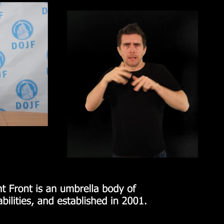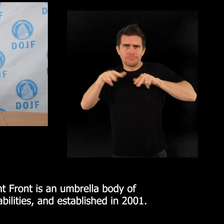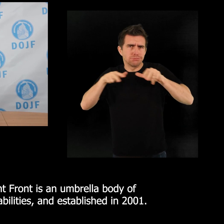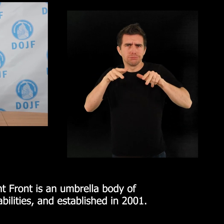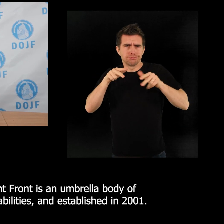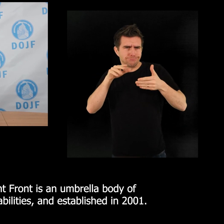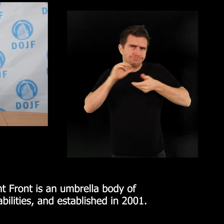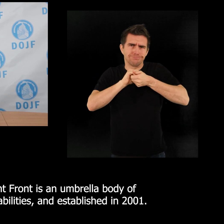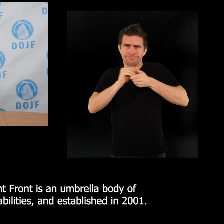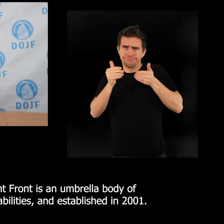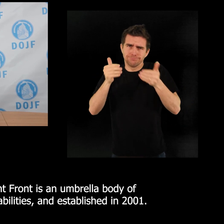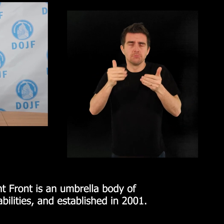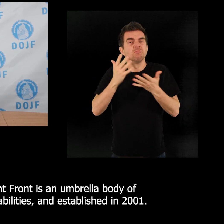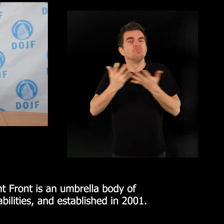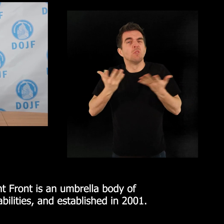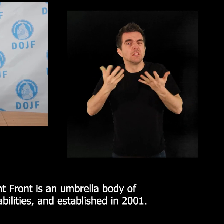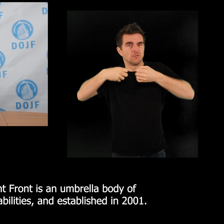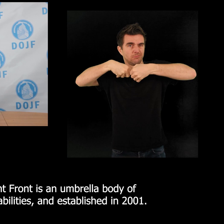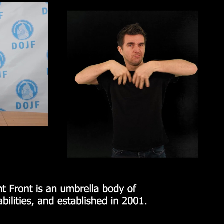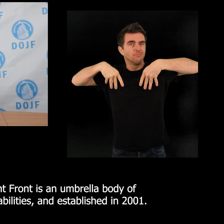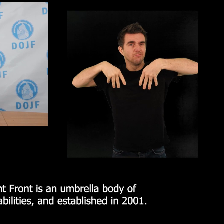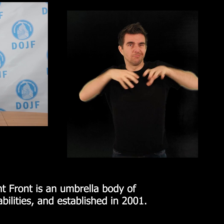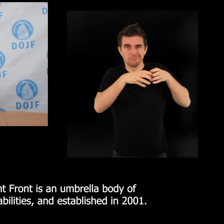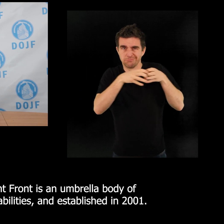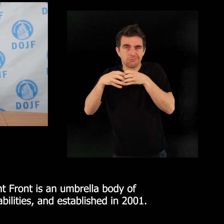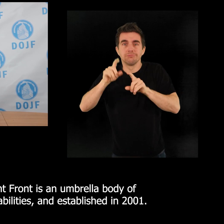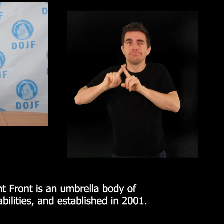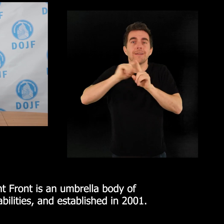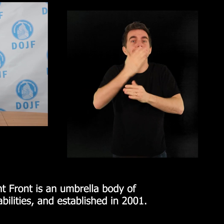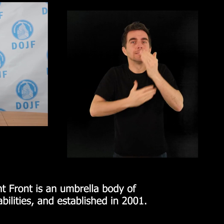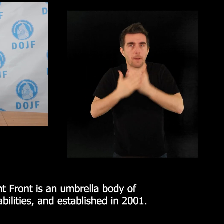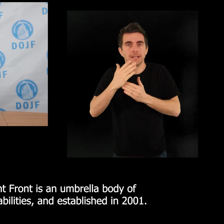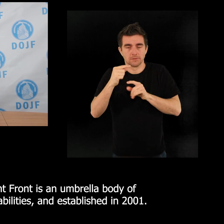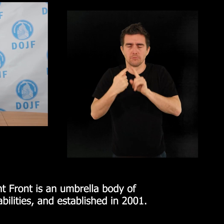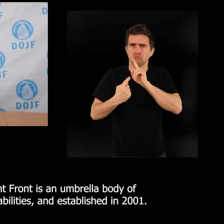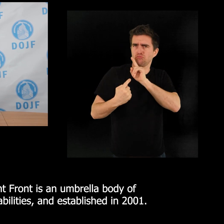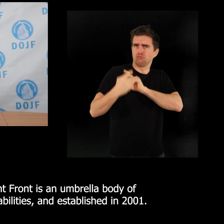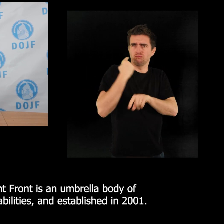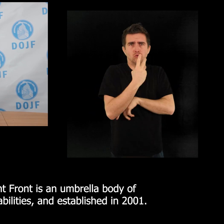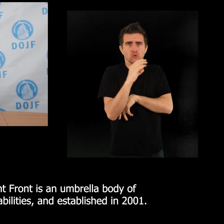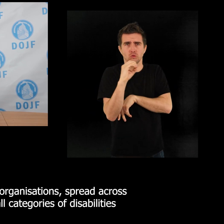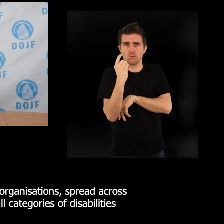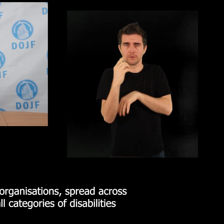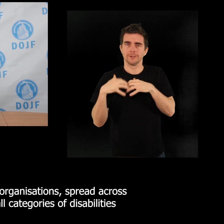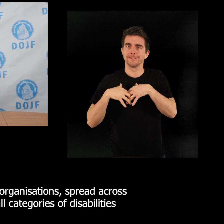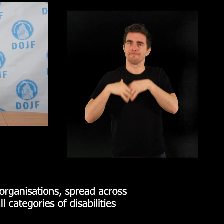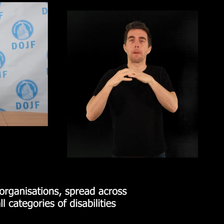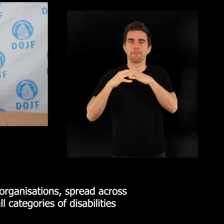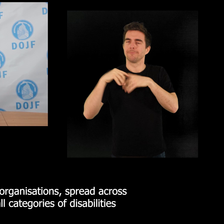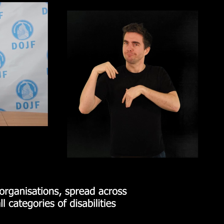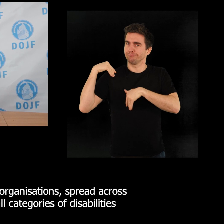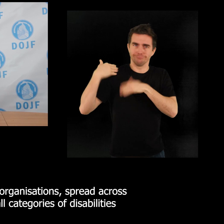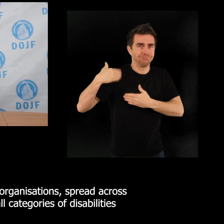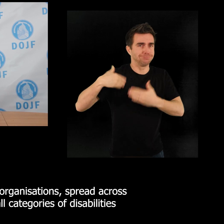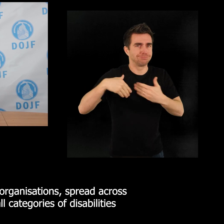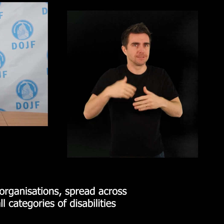of organizations of persons with disabilities and established in 2001. DOJ consists